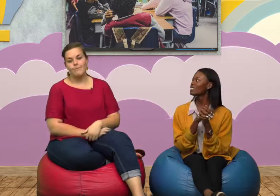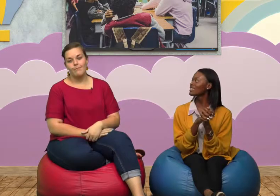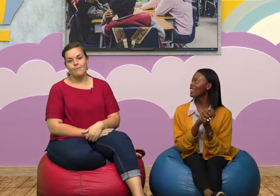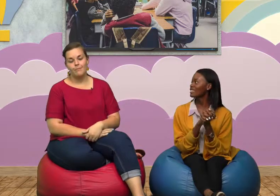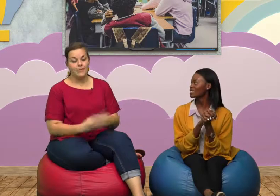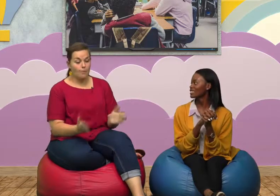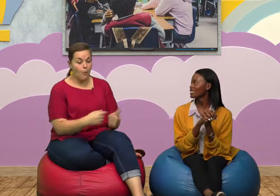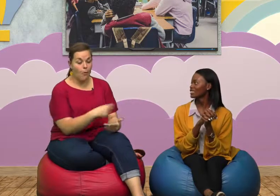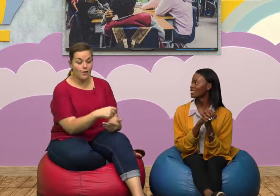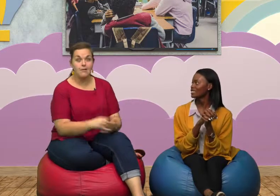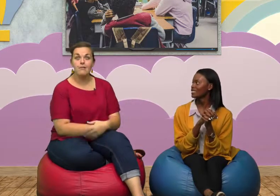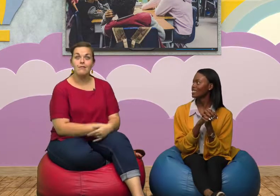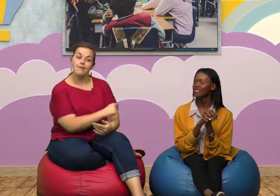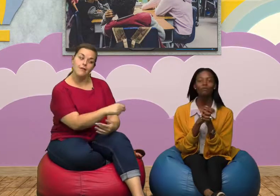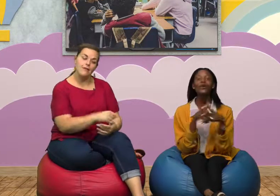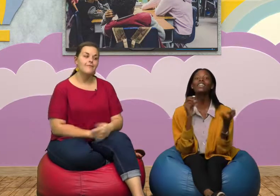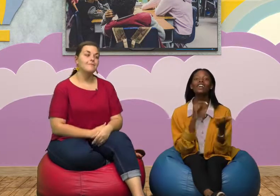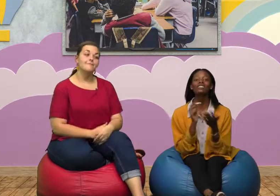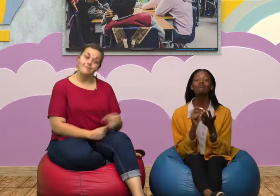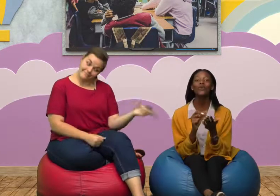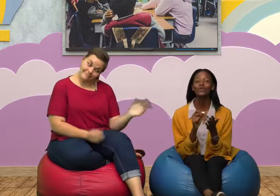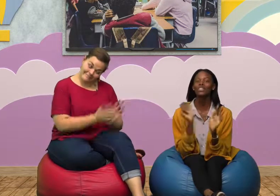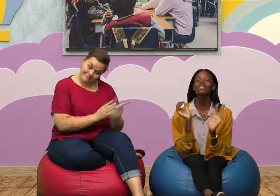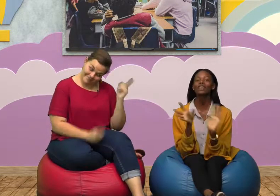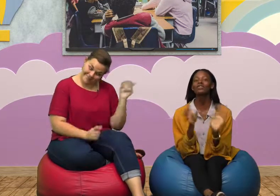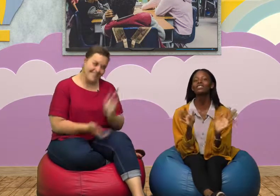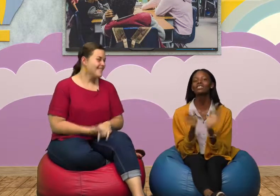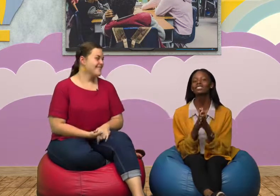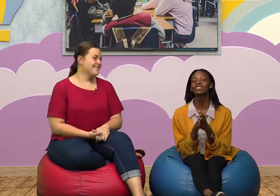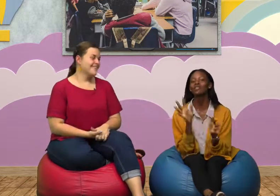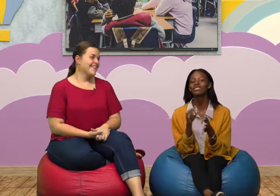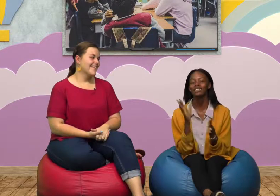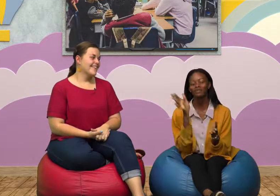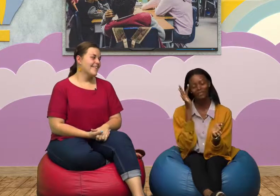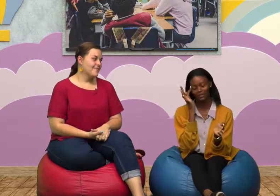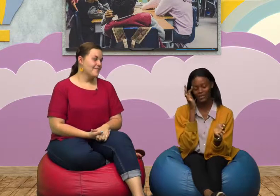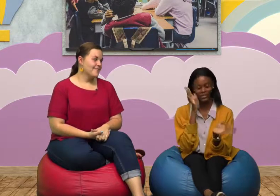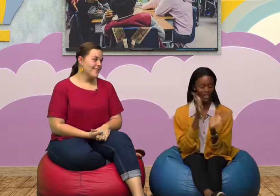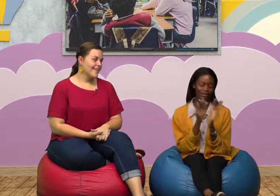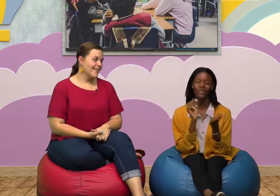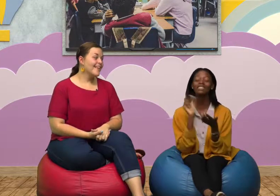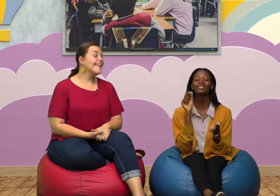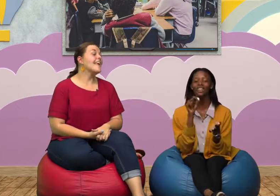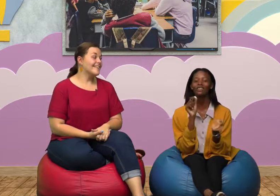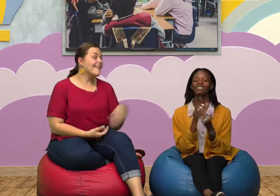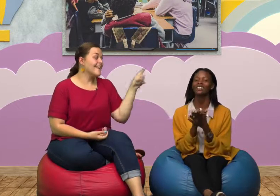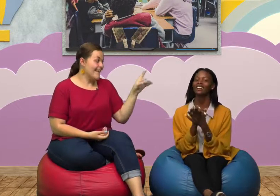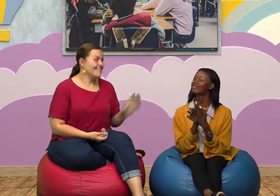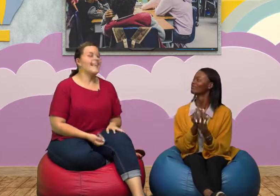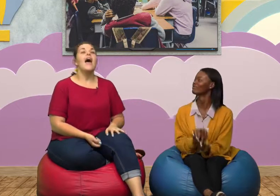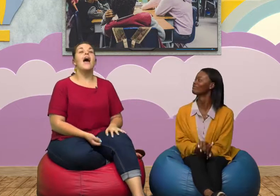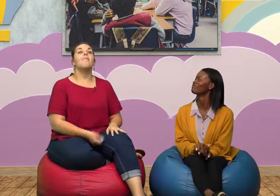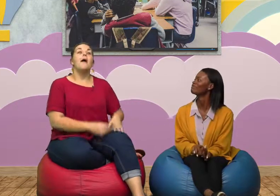What is that? The board where they write all of the stuff where you tell them I feel a fever, I feel what, and they write all of that